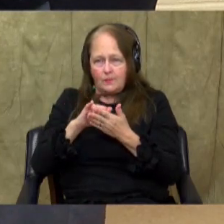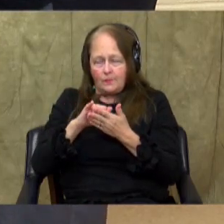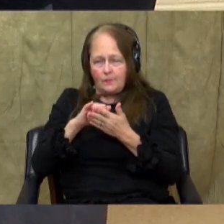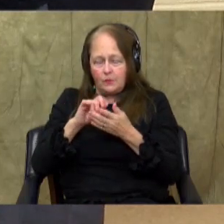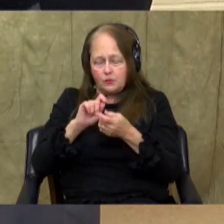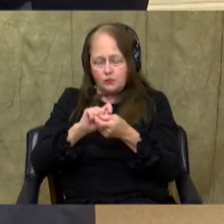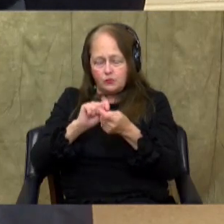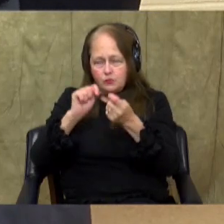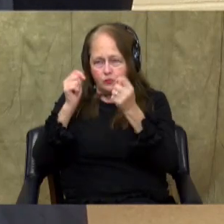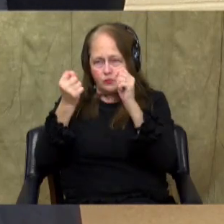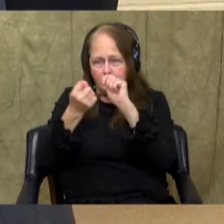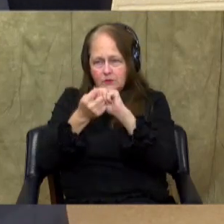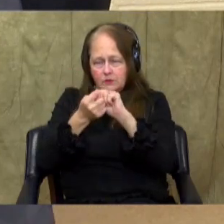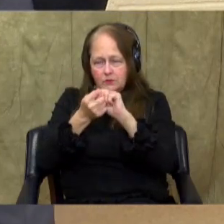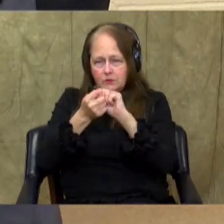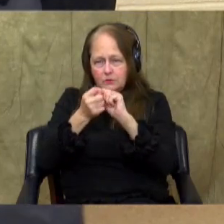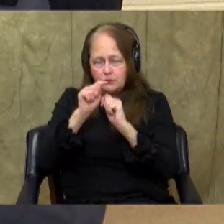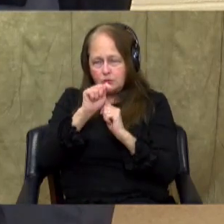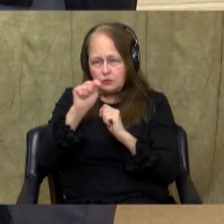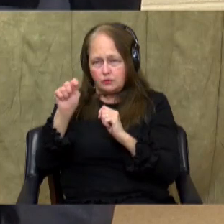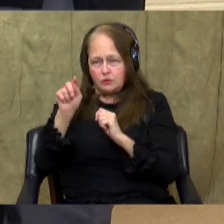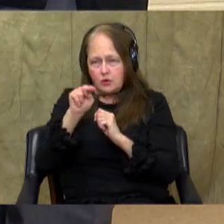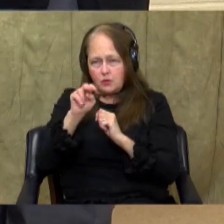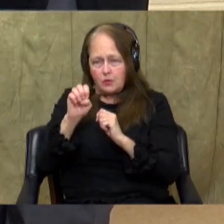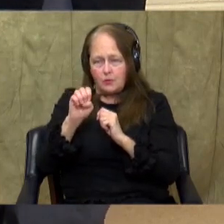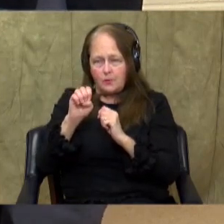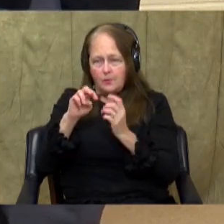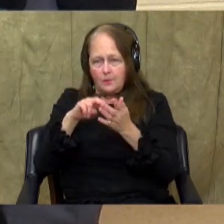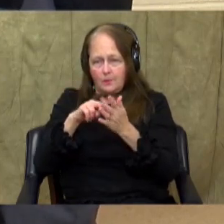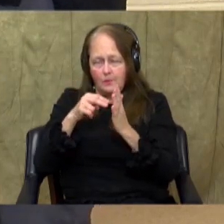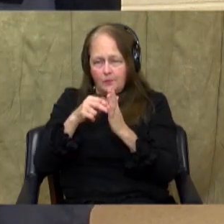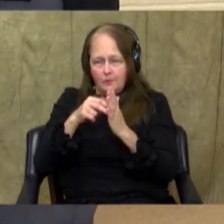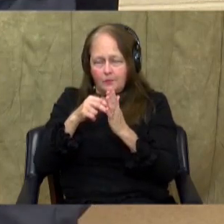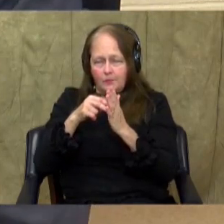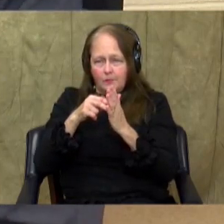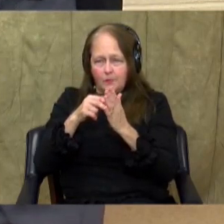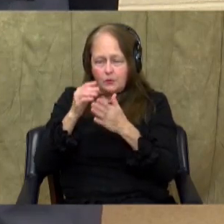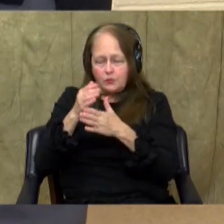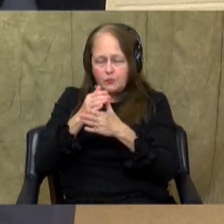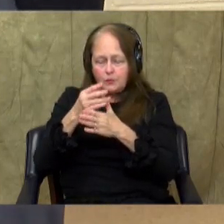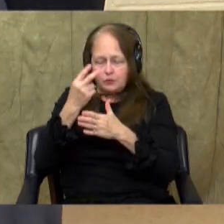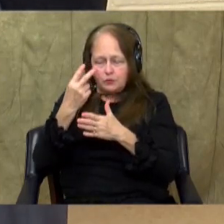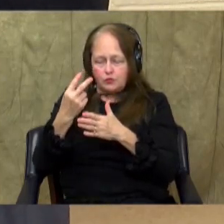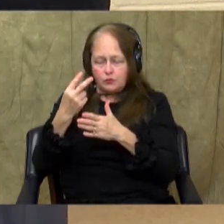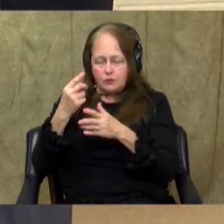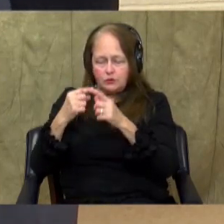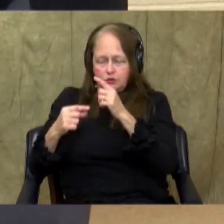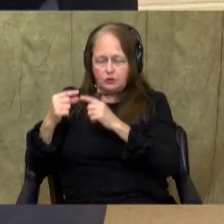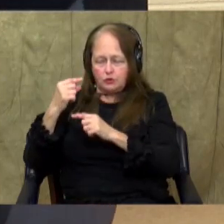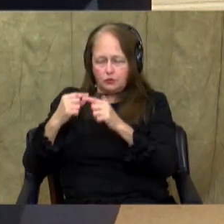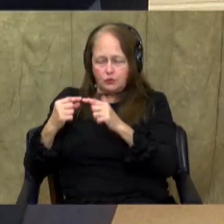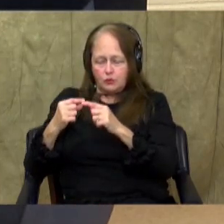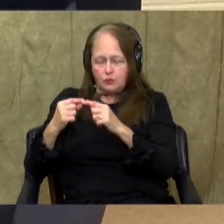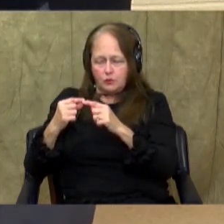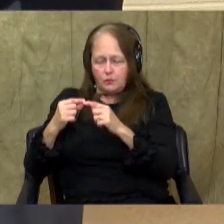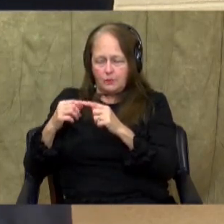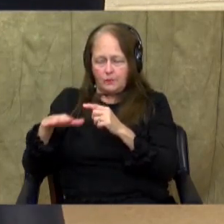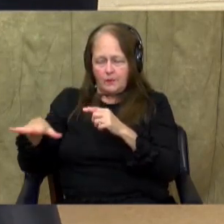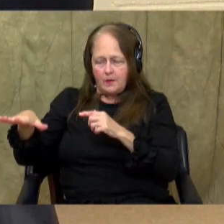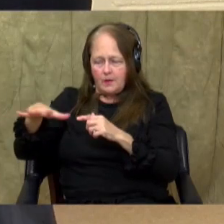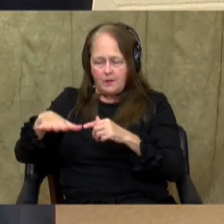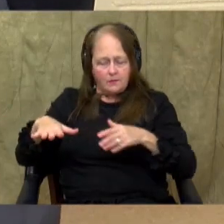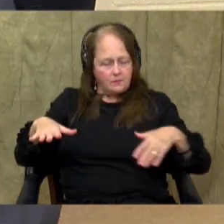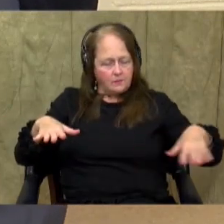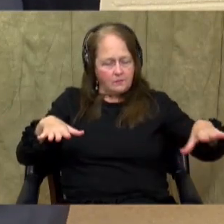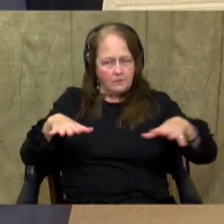is related to that. A transition zone is any area between two geographical regions that has characteristics of